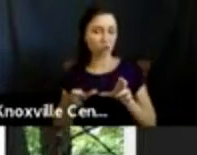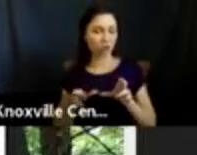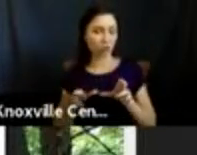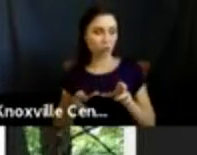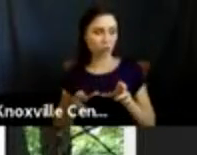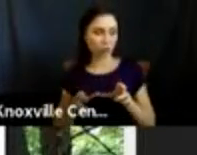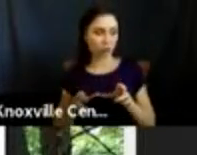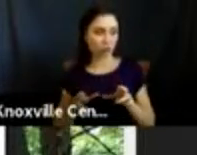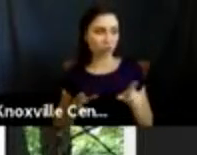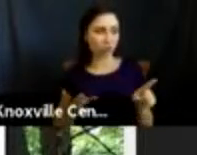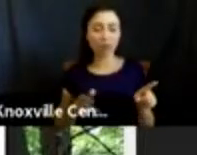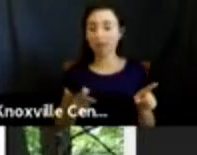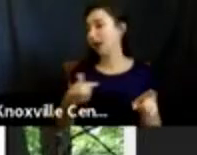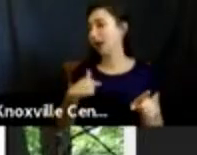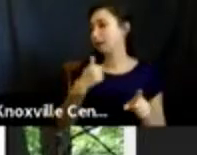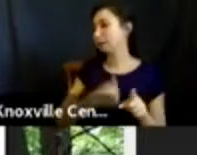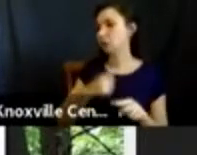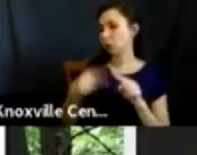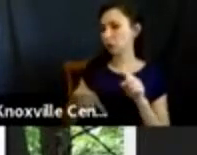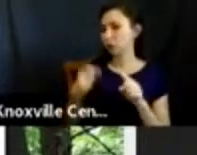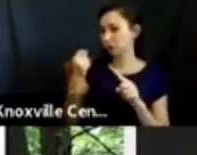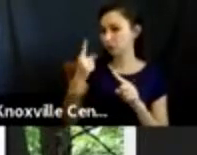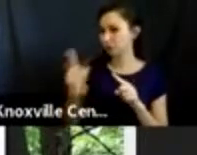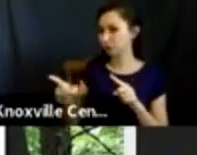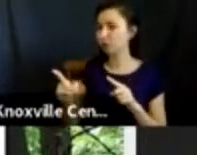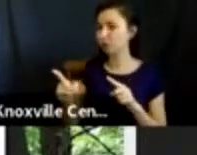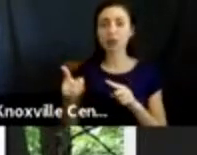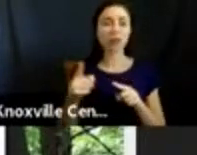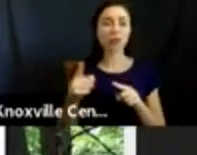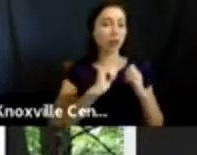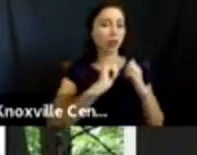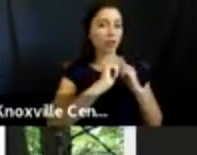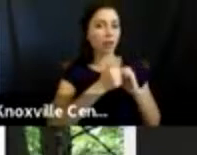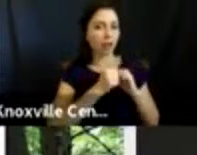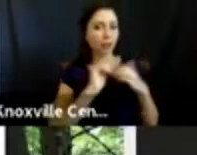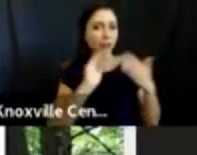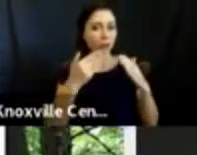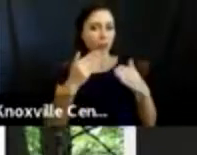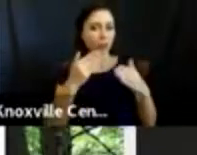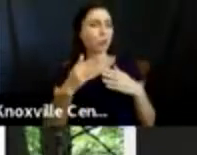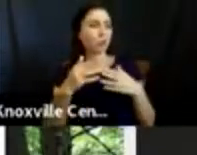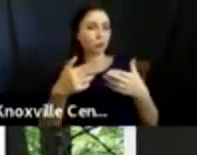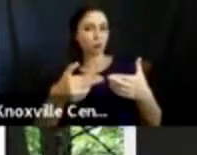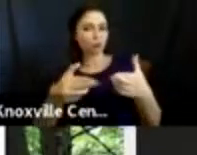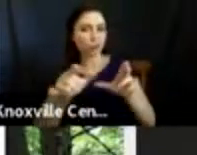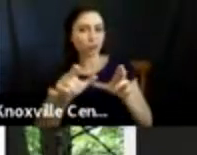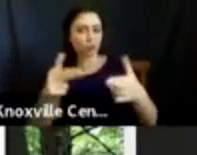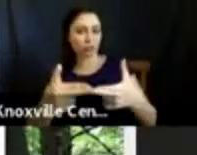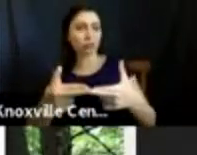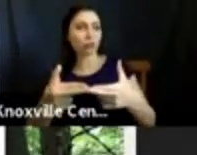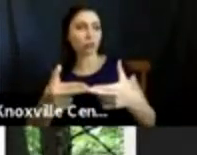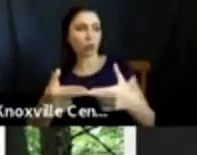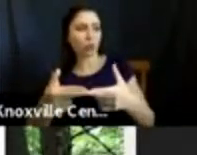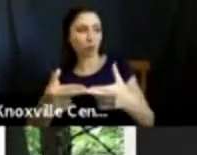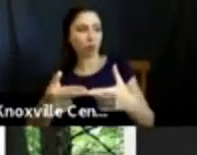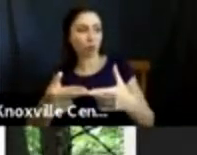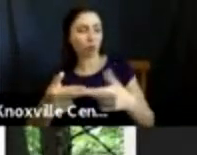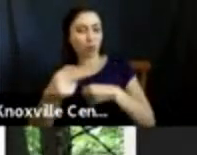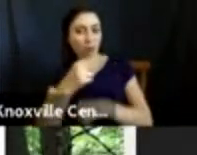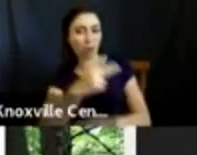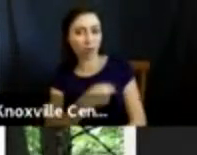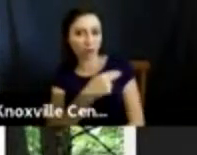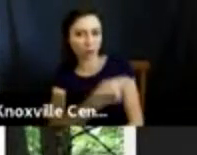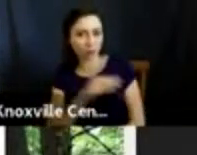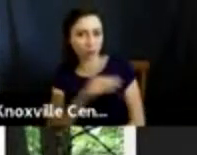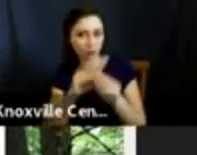sorry, I couldn't understand you. How does that compare with regional hospital figures or regional figures? The regional cases